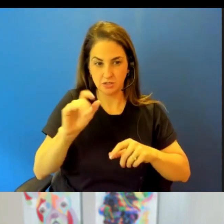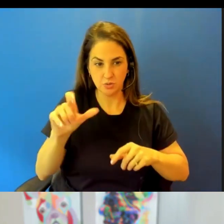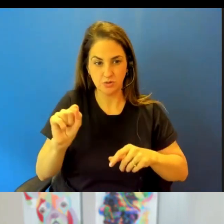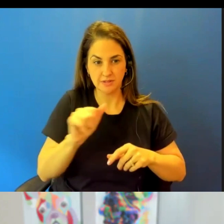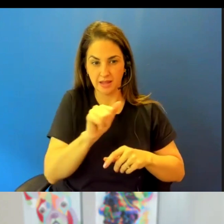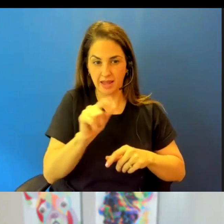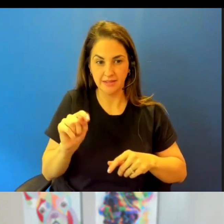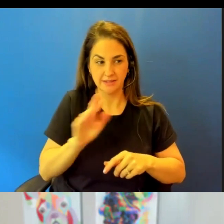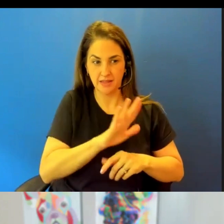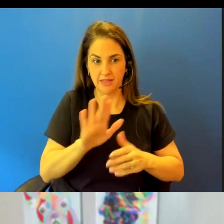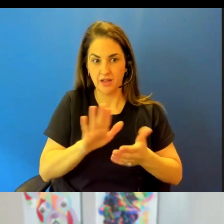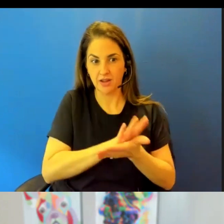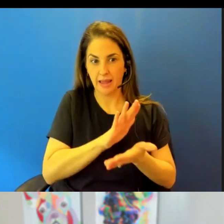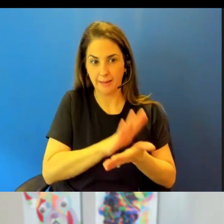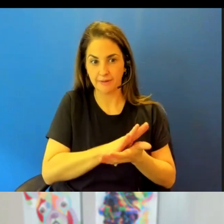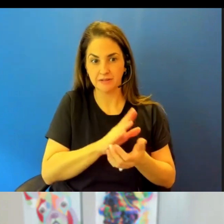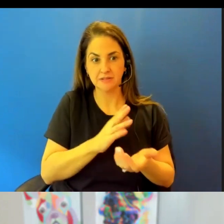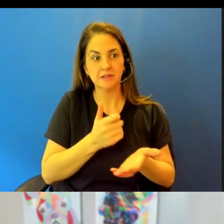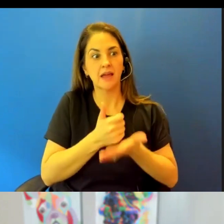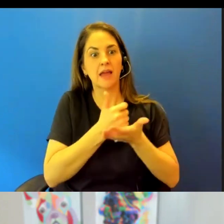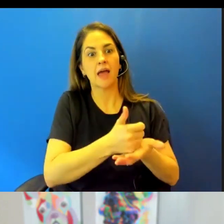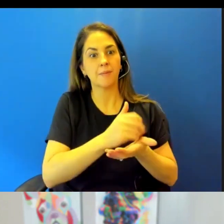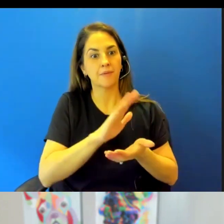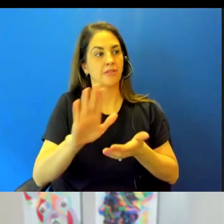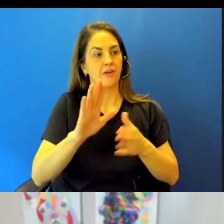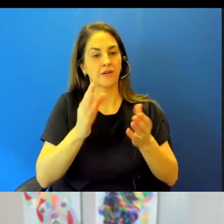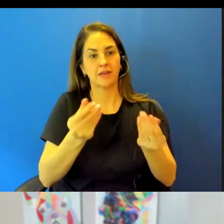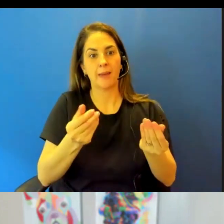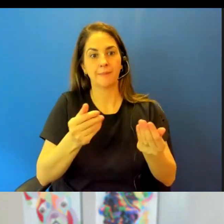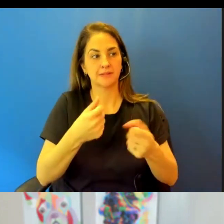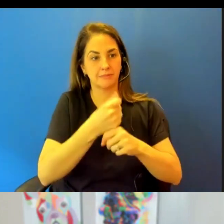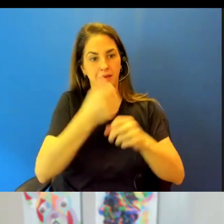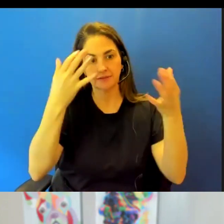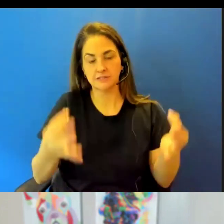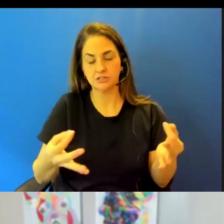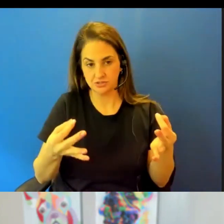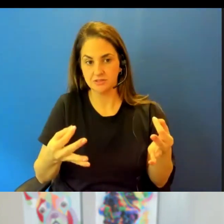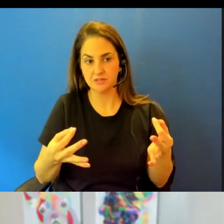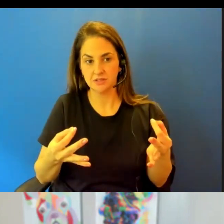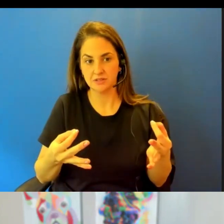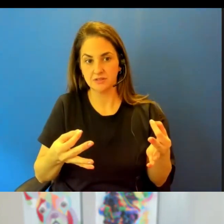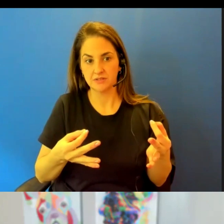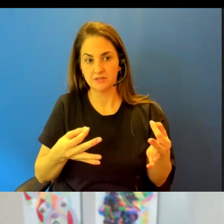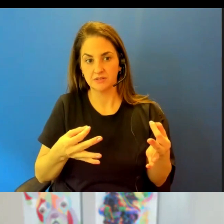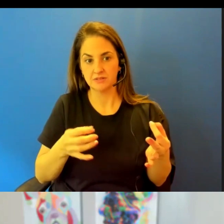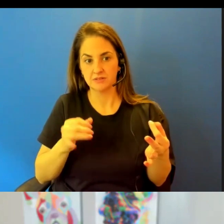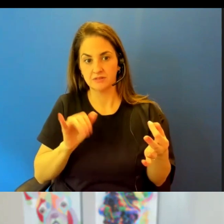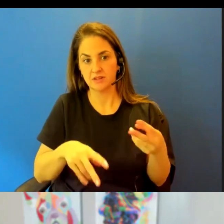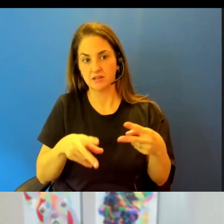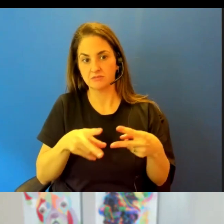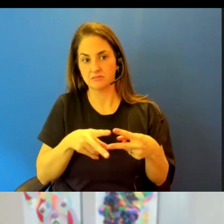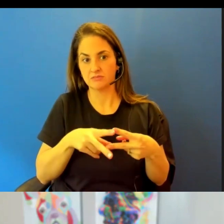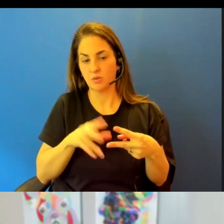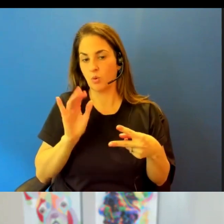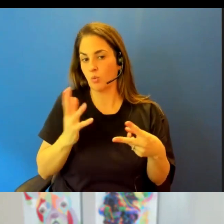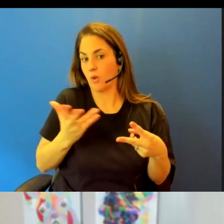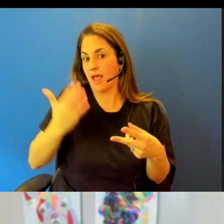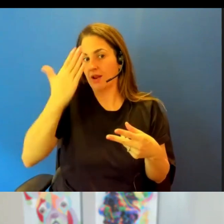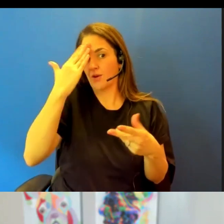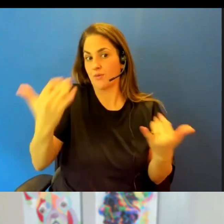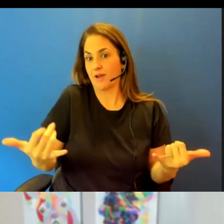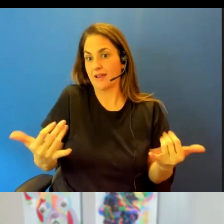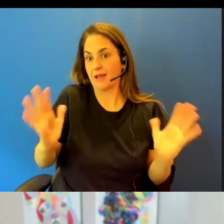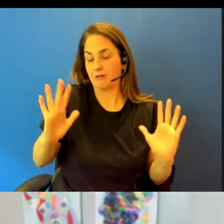own campus to help their campus make decisions. And that's about what I know at this point.